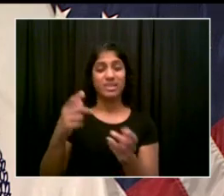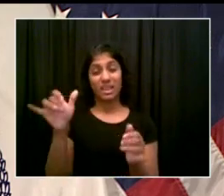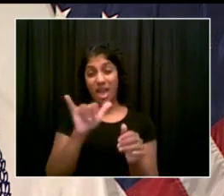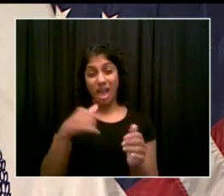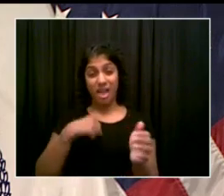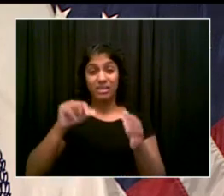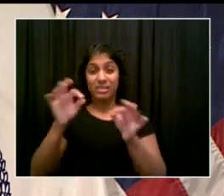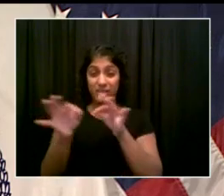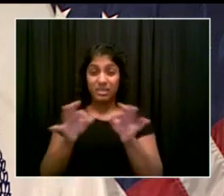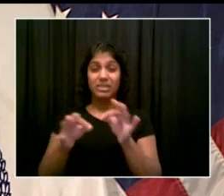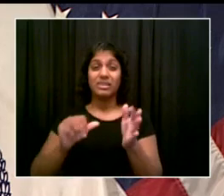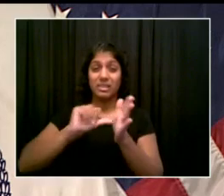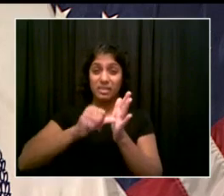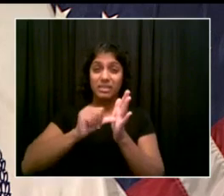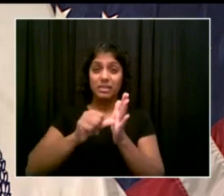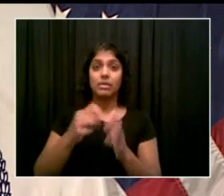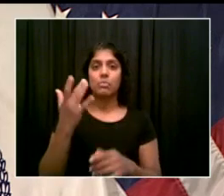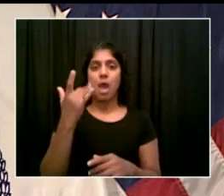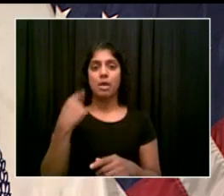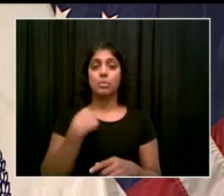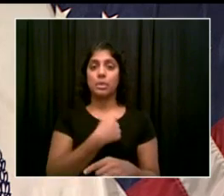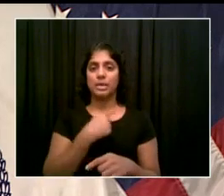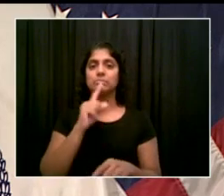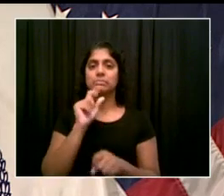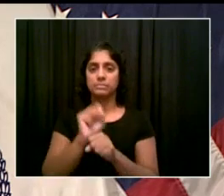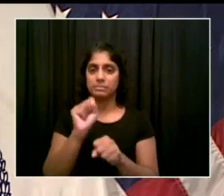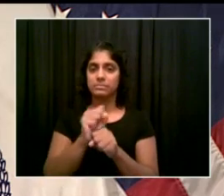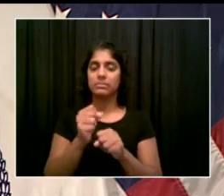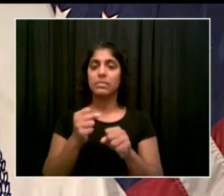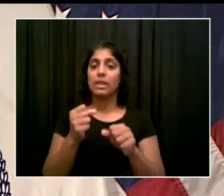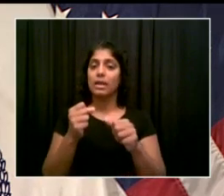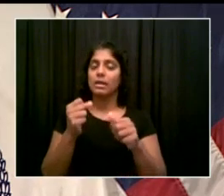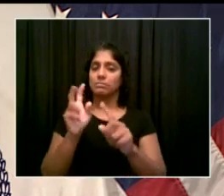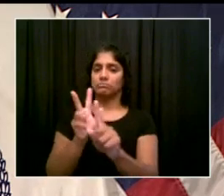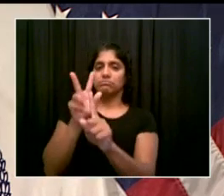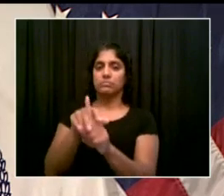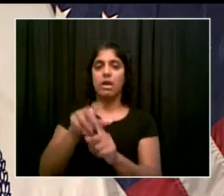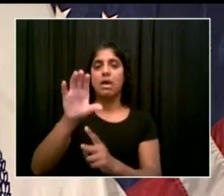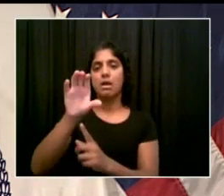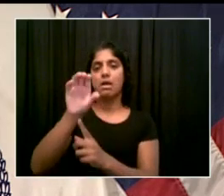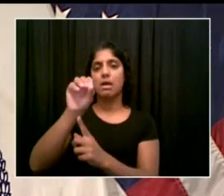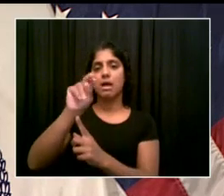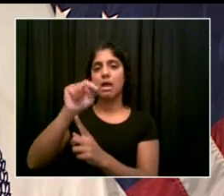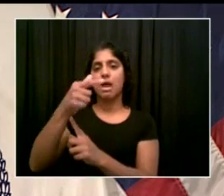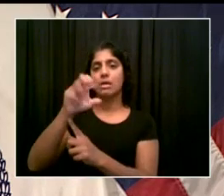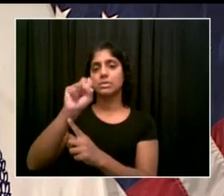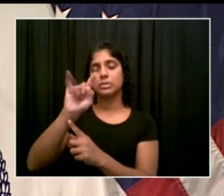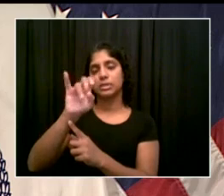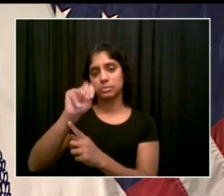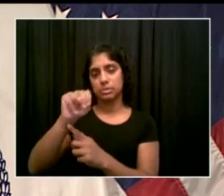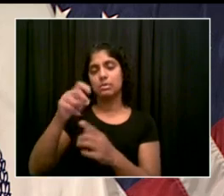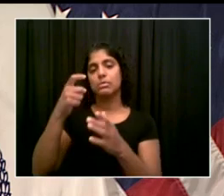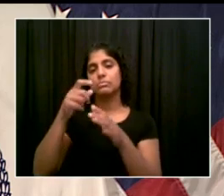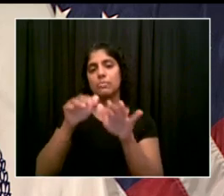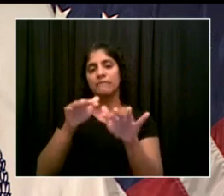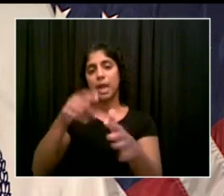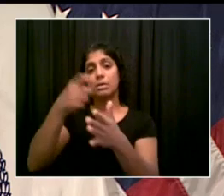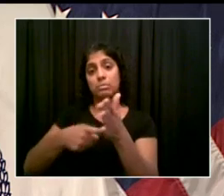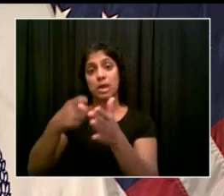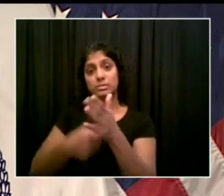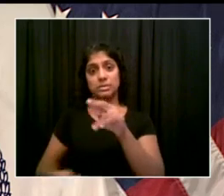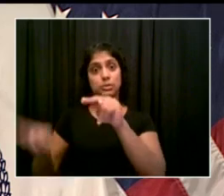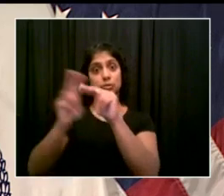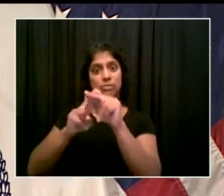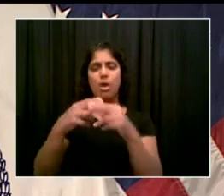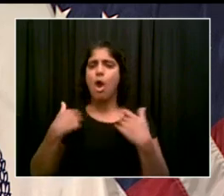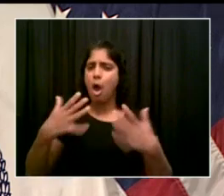We're going to keep investing in Vision Zero. More speed cameras, more enforcement, more bus lanes, more bike lanes. We're going to go farther and